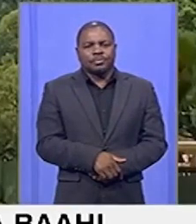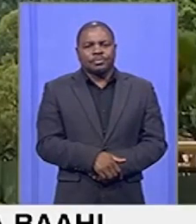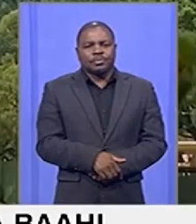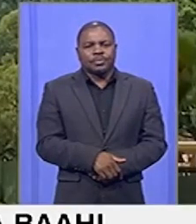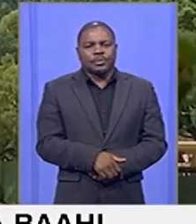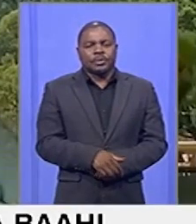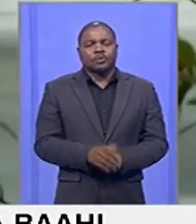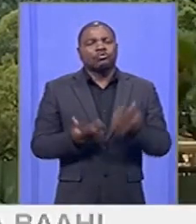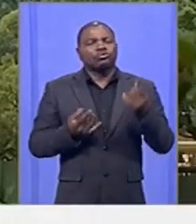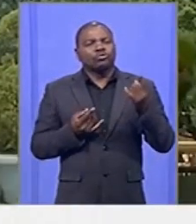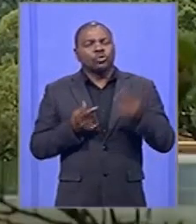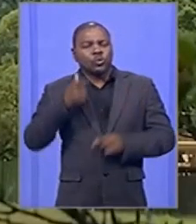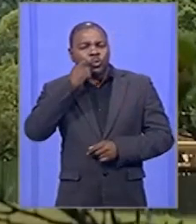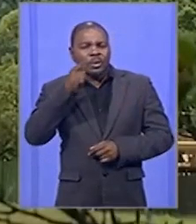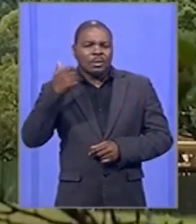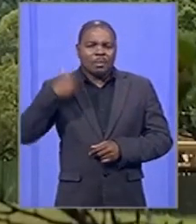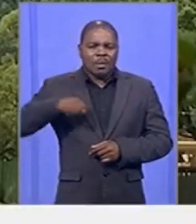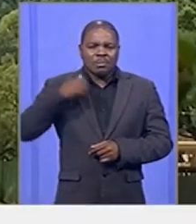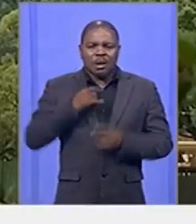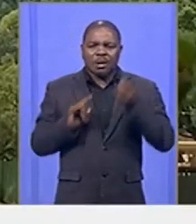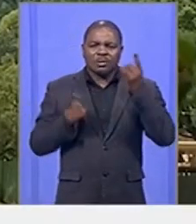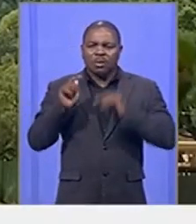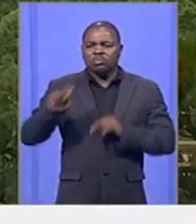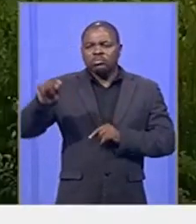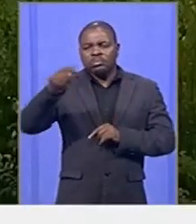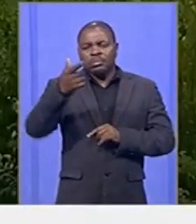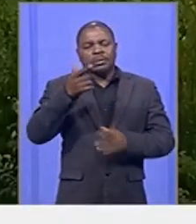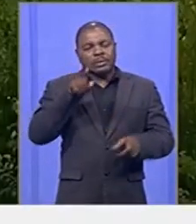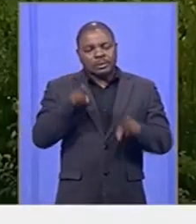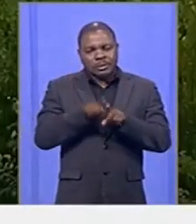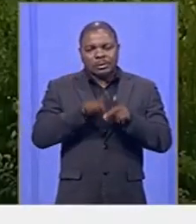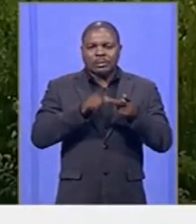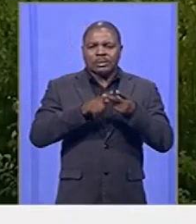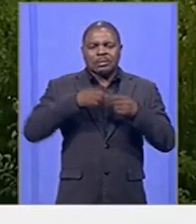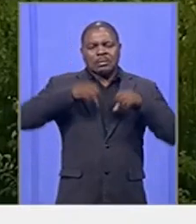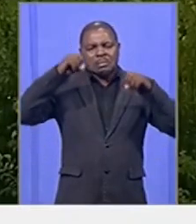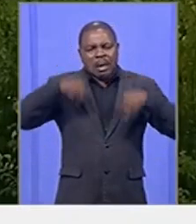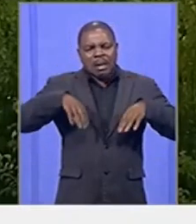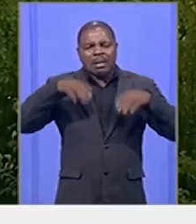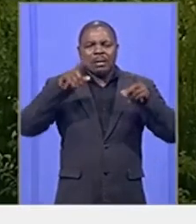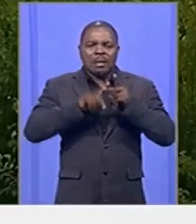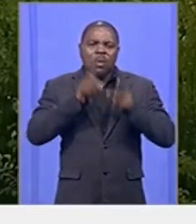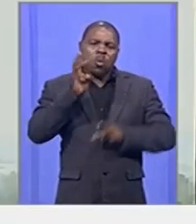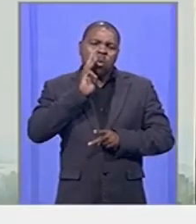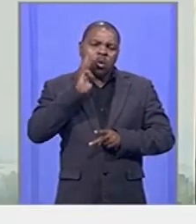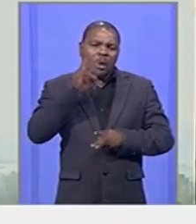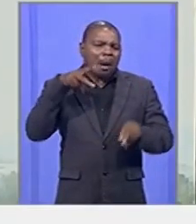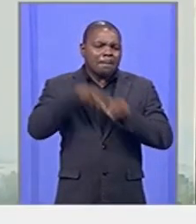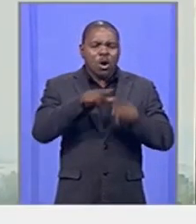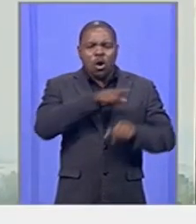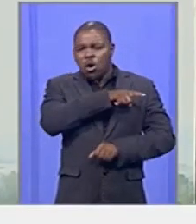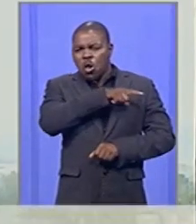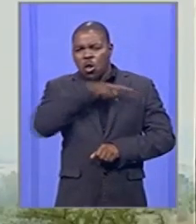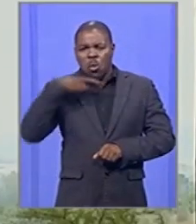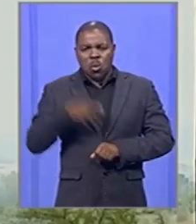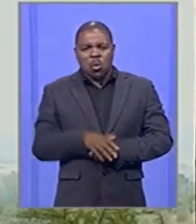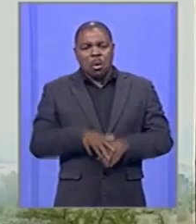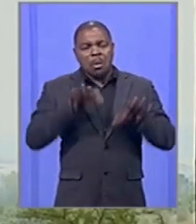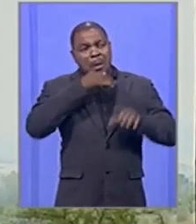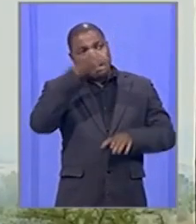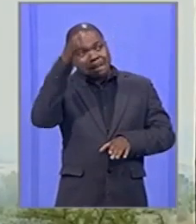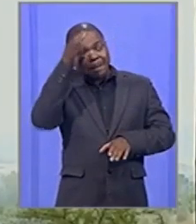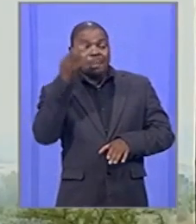Metse setoropo ya Motshwane e gareng ga mengwe e o itemogelang dinako tse di leele tsa kgaogo ya metsi mo Gauteng. Baitseanape ba re seno se tlhodiwa